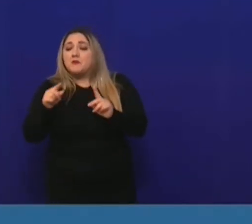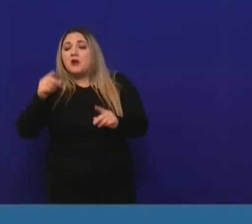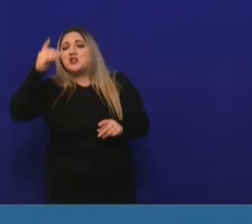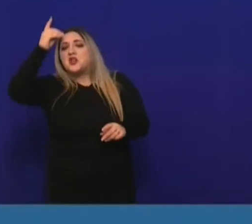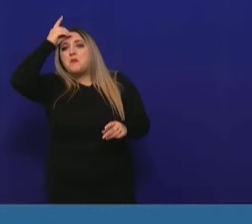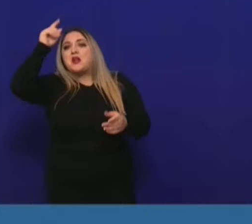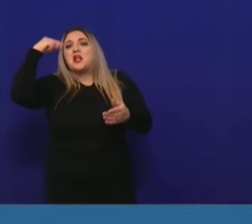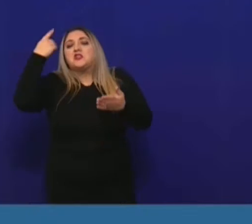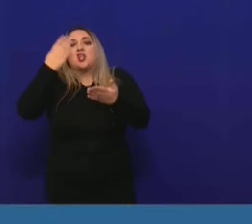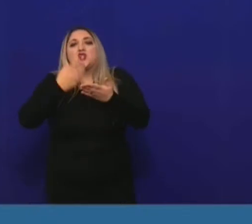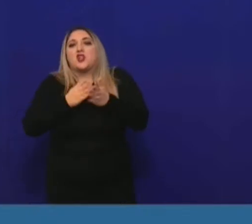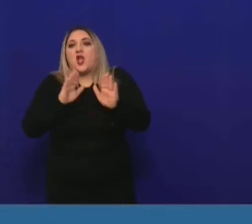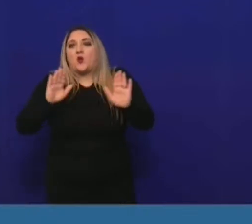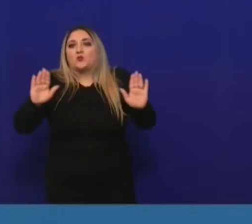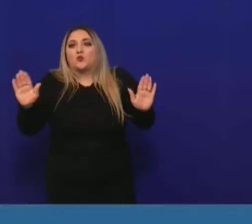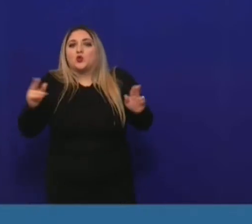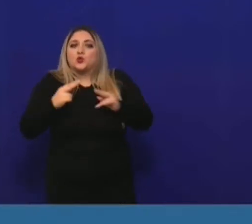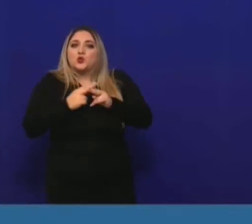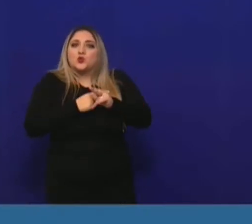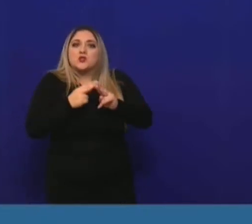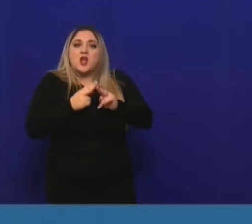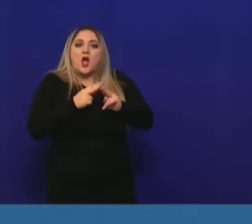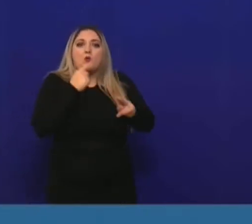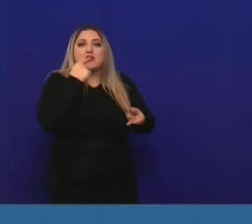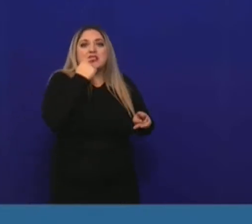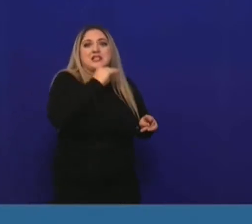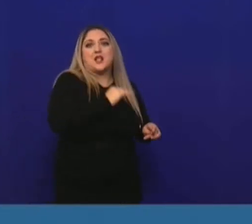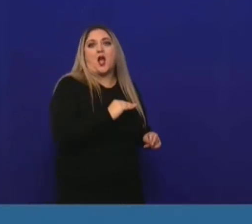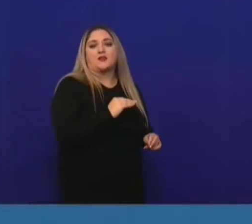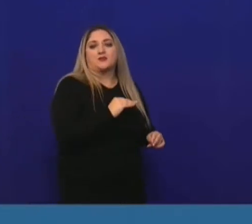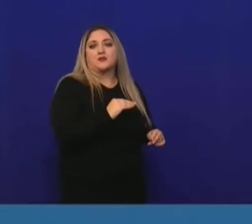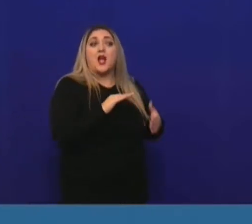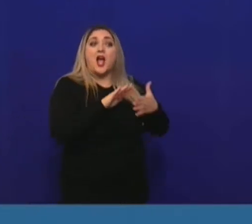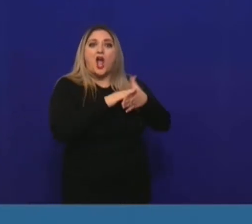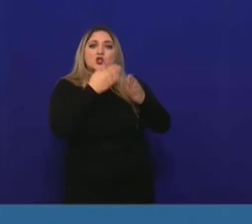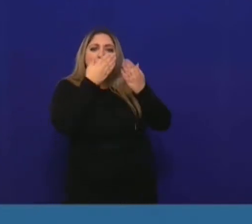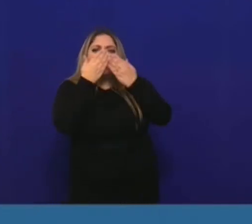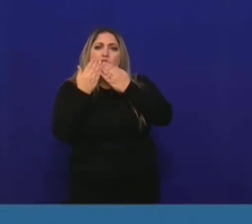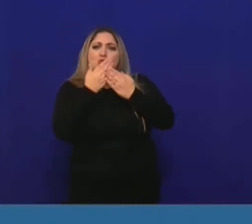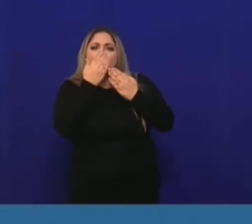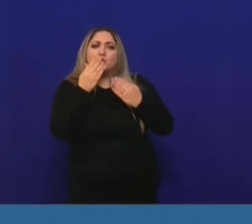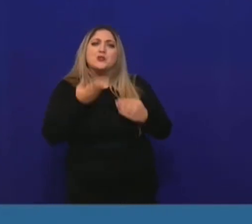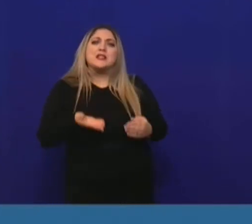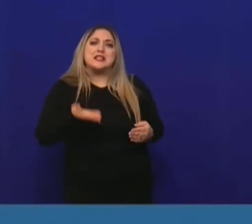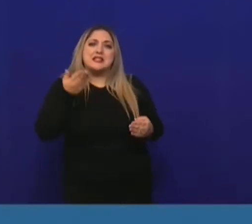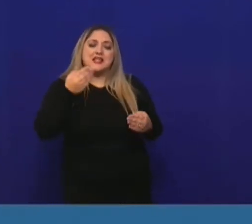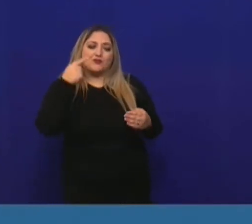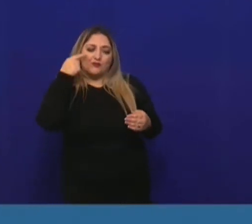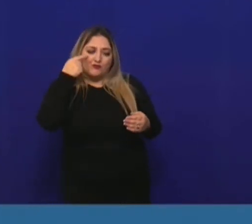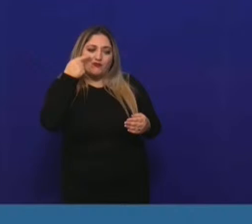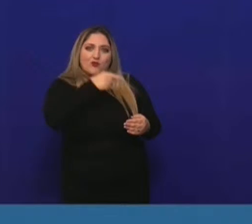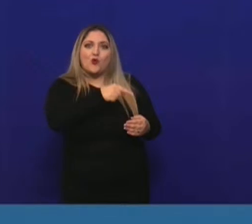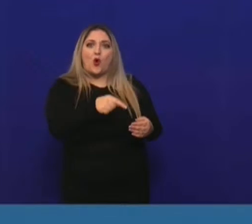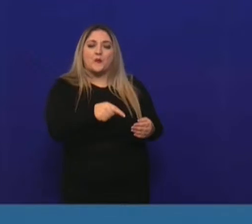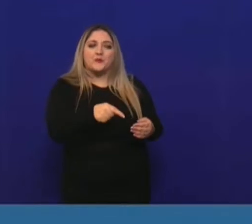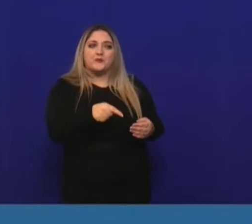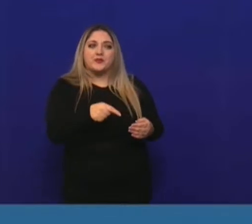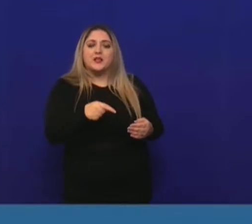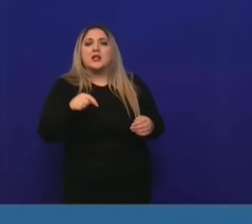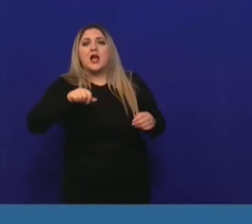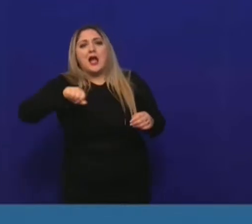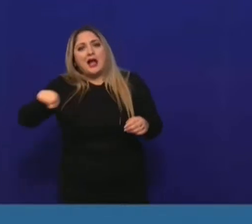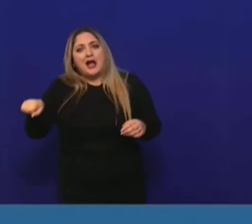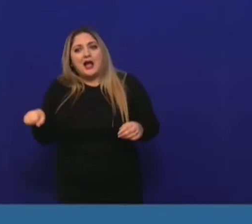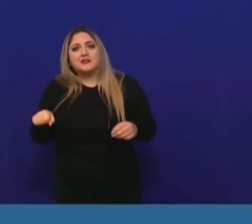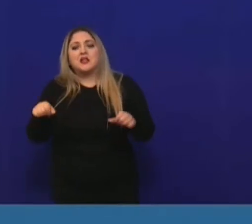jużaw fetajiet li huma iżgħar fejn inti għandek l-istudji li inti minn hemm toħroġ kemm huma effectiveness. Ġifieri aħna nkun qed nistennew issa